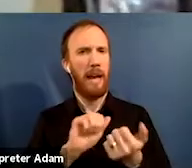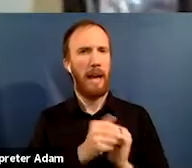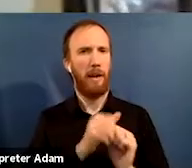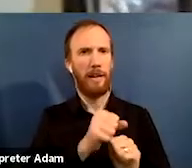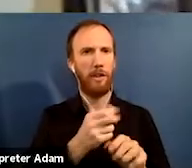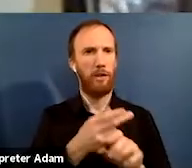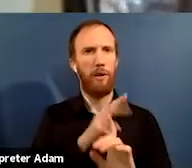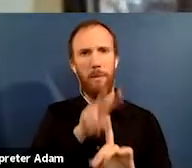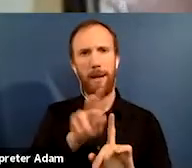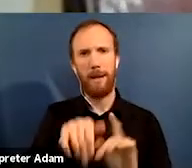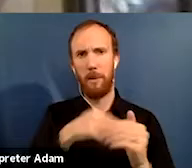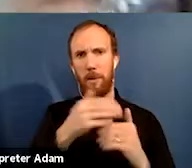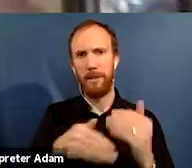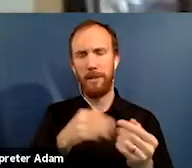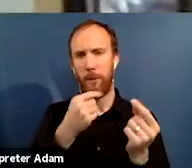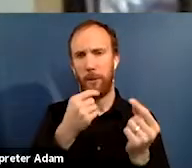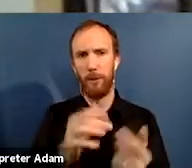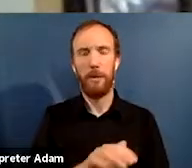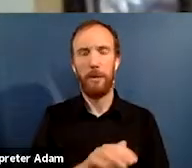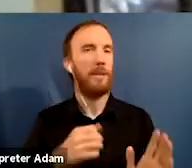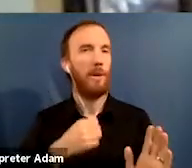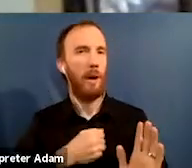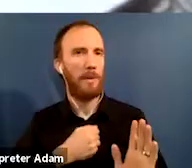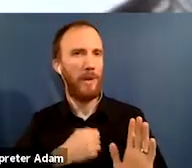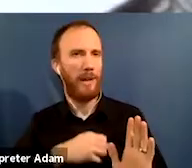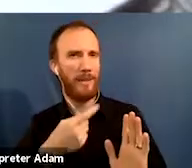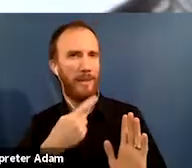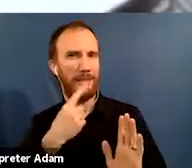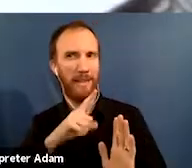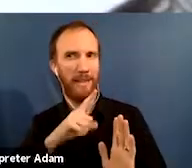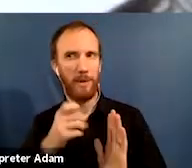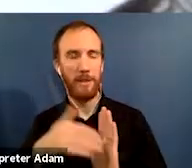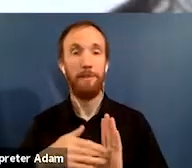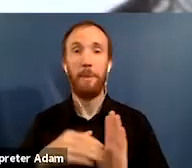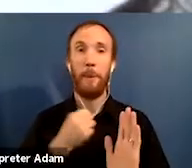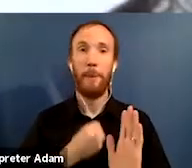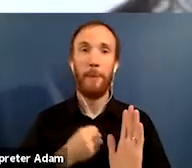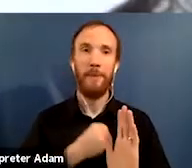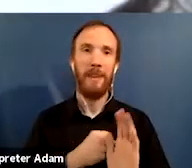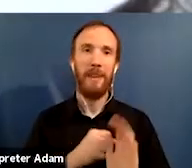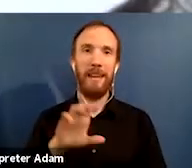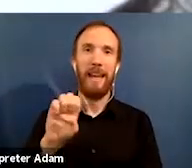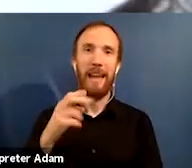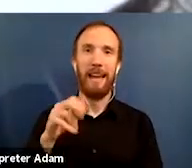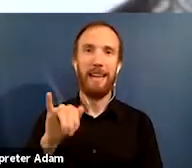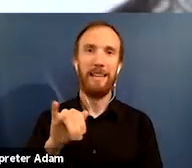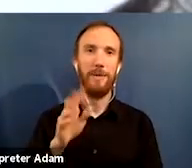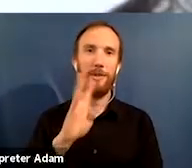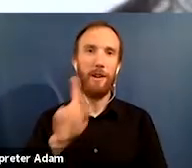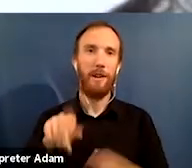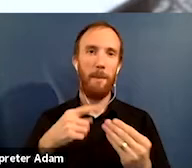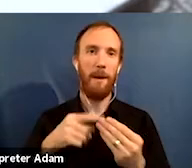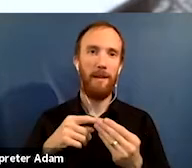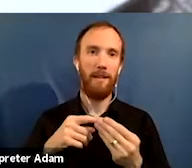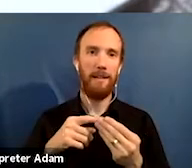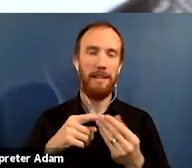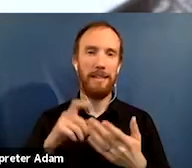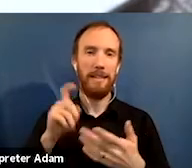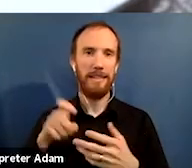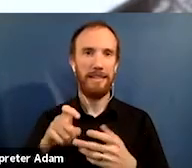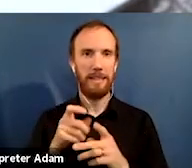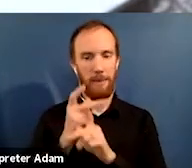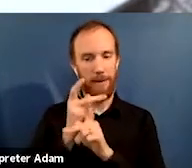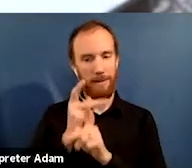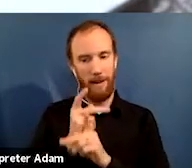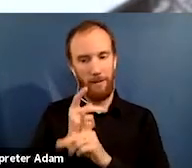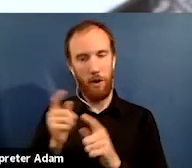I'm so sorry. Can you just repeat the question? You cut out at that minute. Oh, did I? I'm sorry. So Ahi was talking about the need for care in the curation